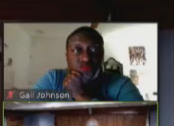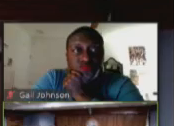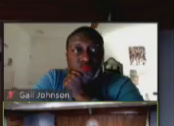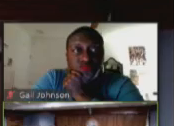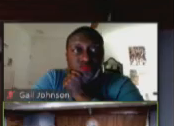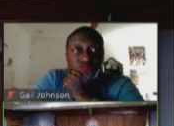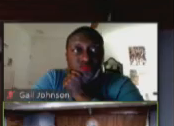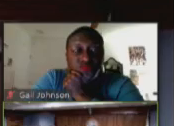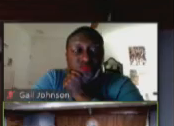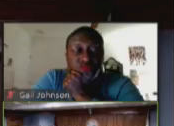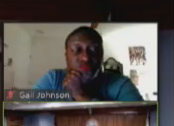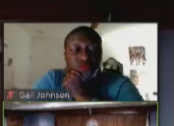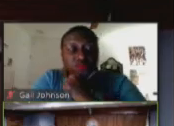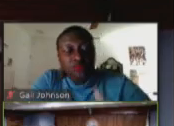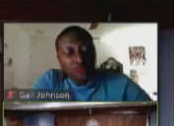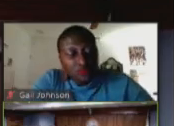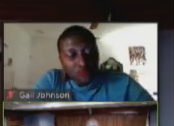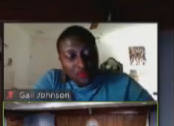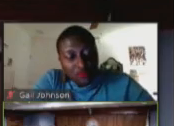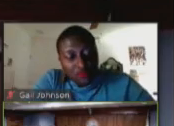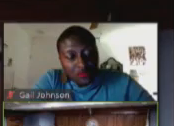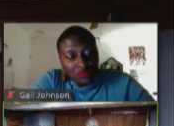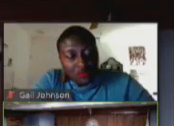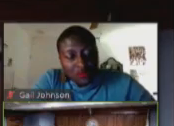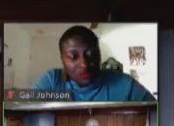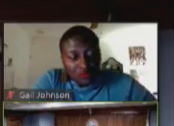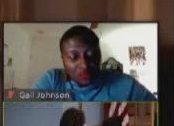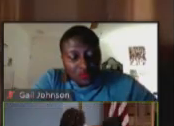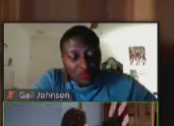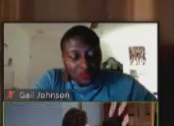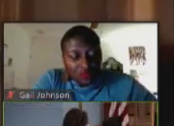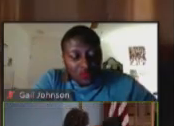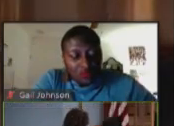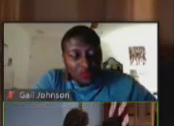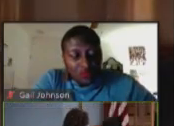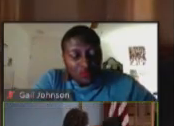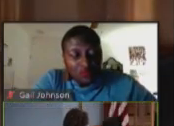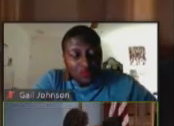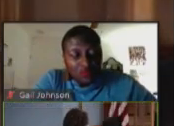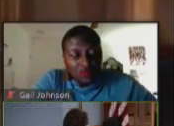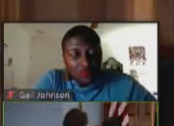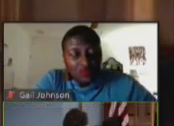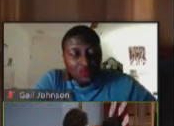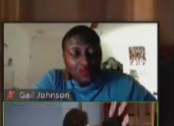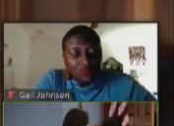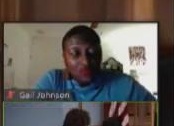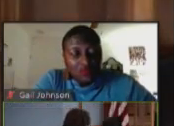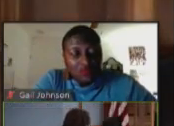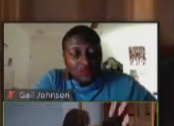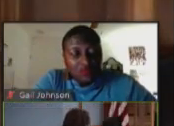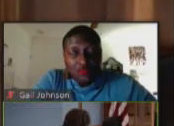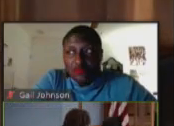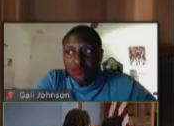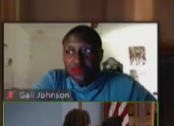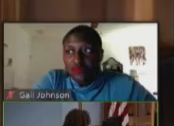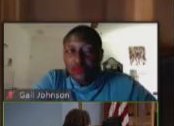I wanted to just bring up today about an issue that I think we need to address